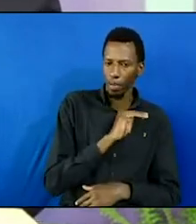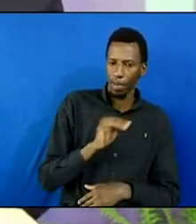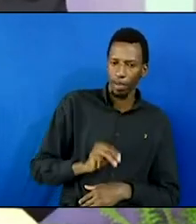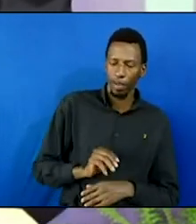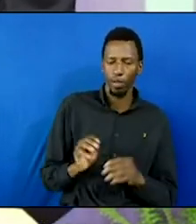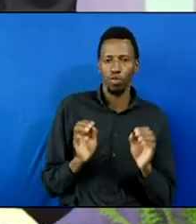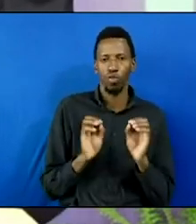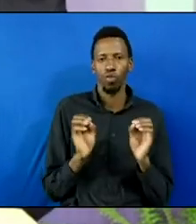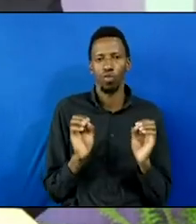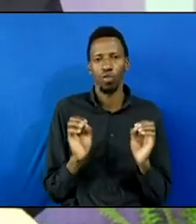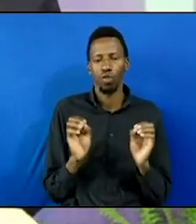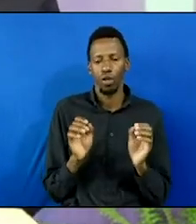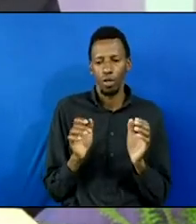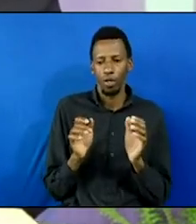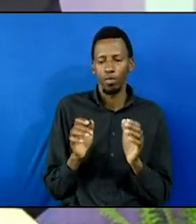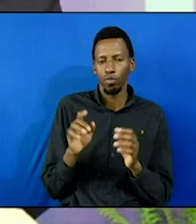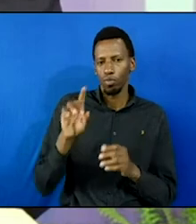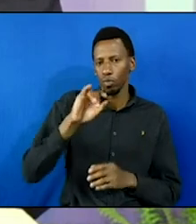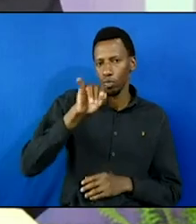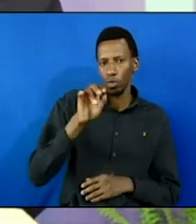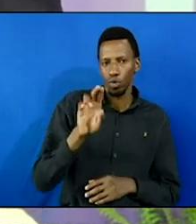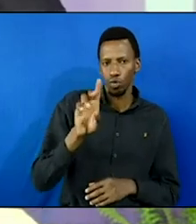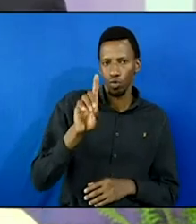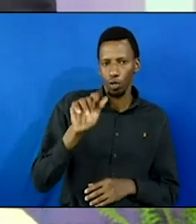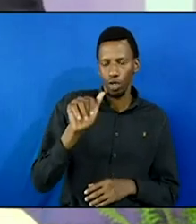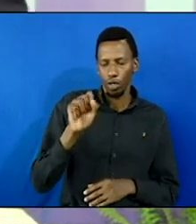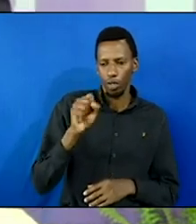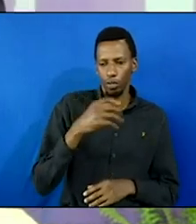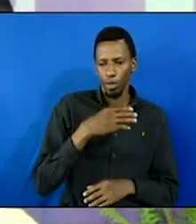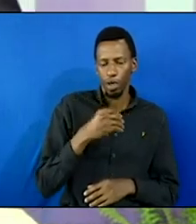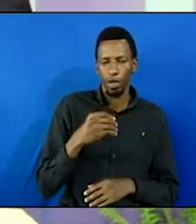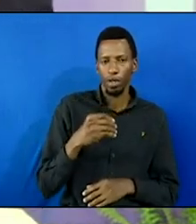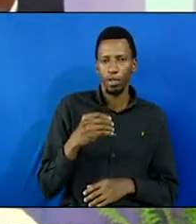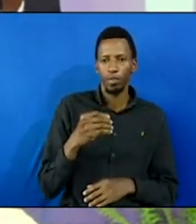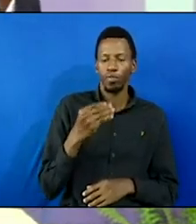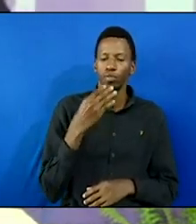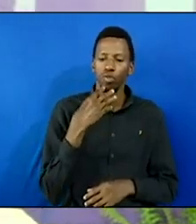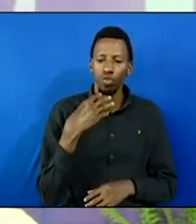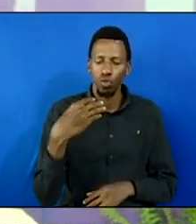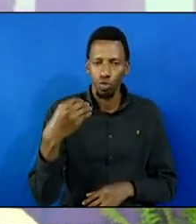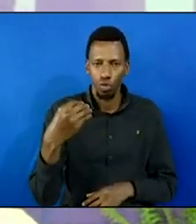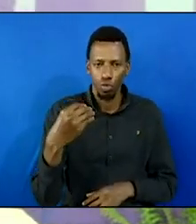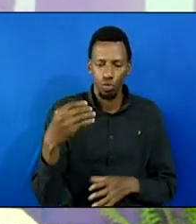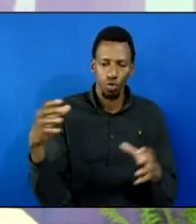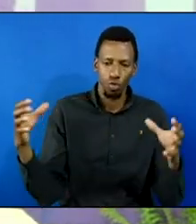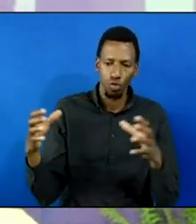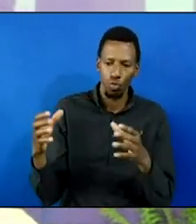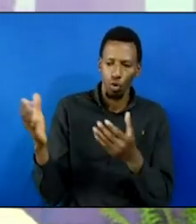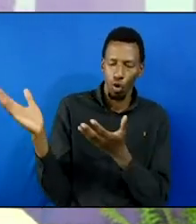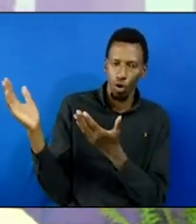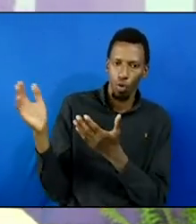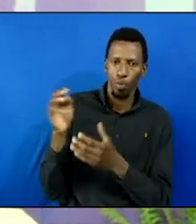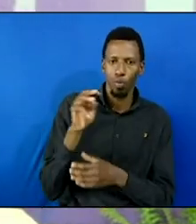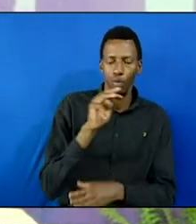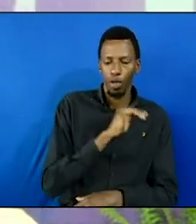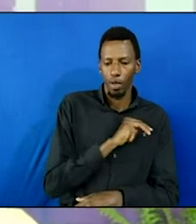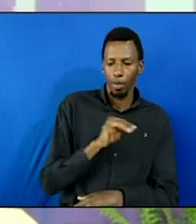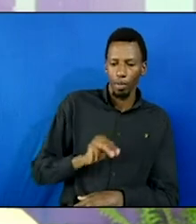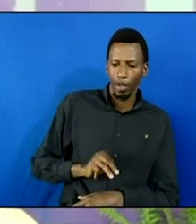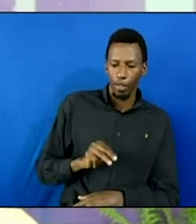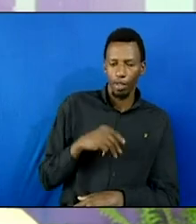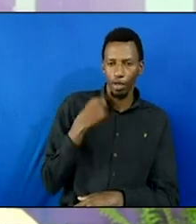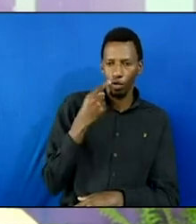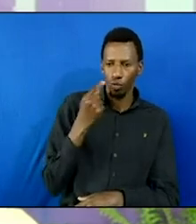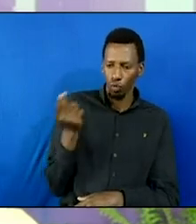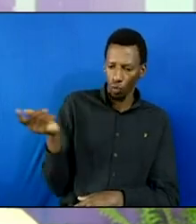Judas and the rest of the disciples and the rest of the Jewish land looked forward to a Messiah who was coming